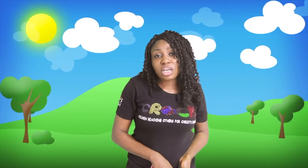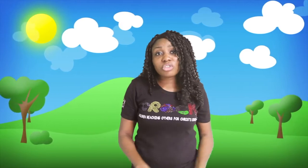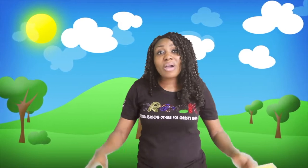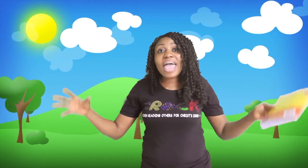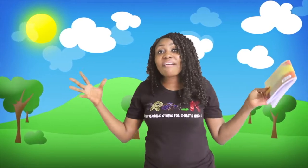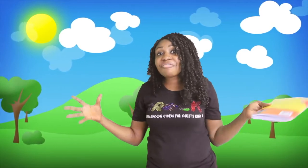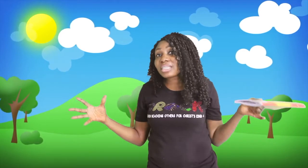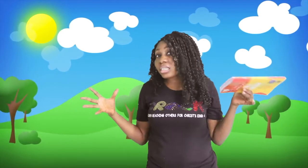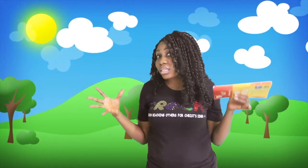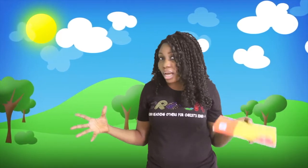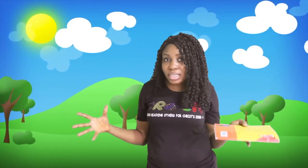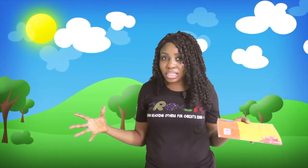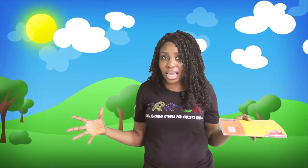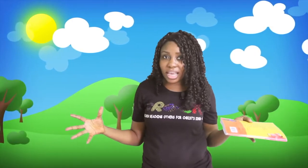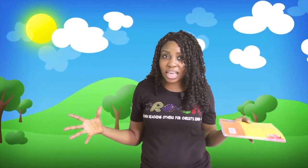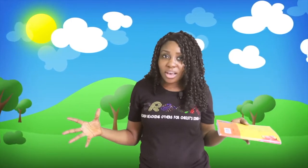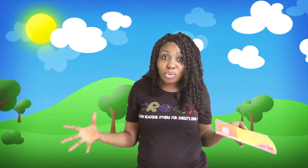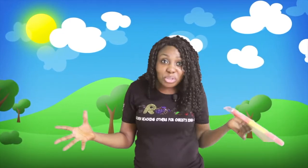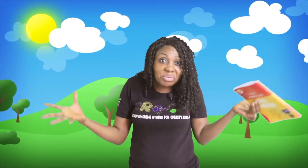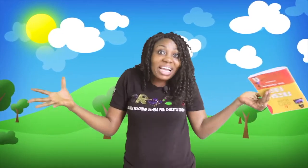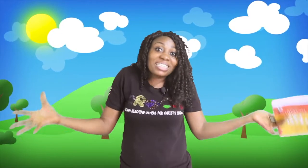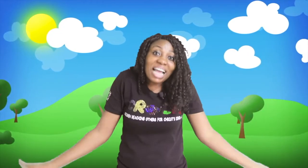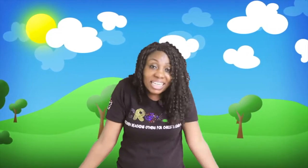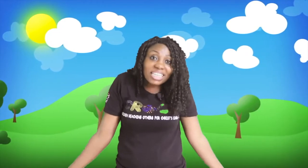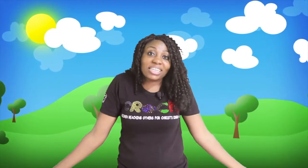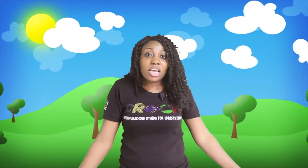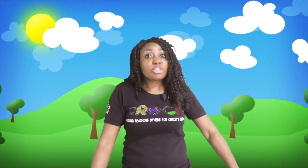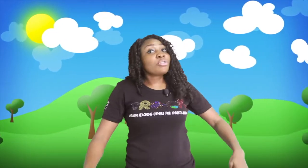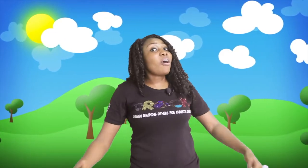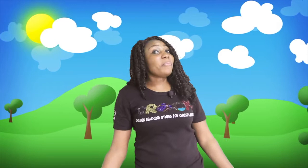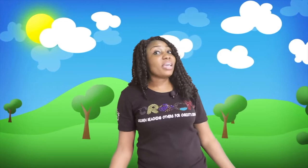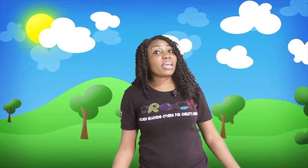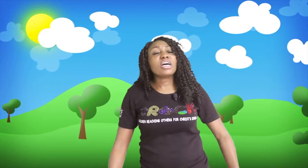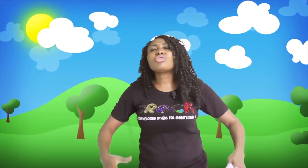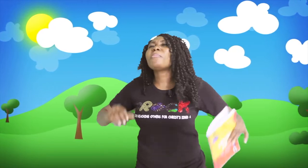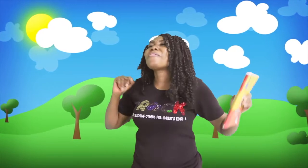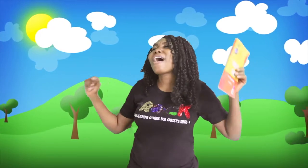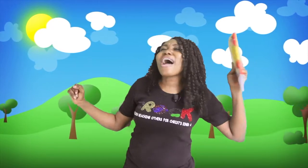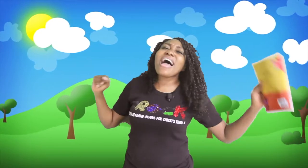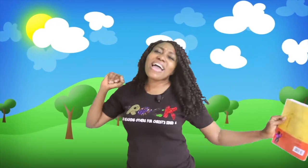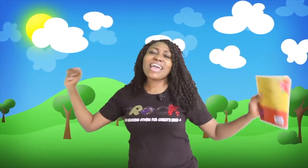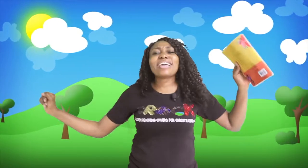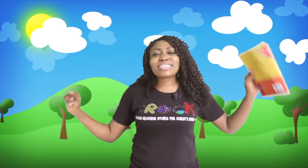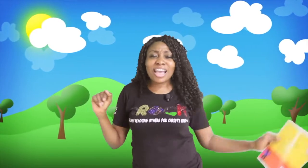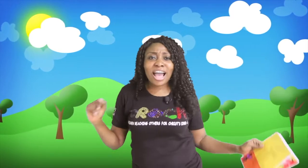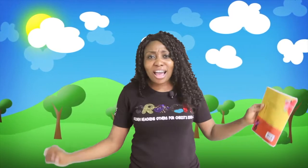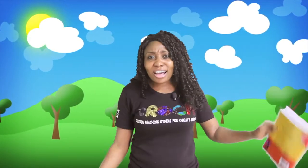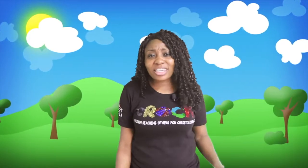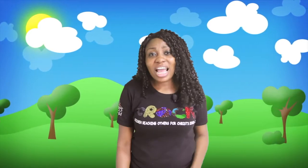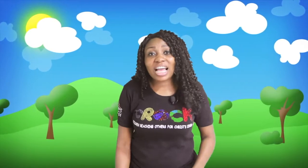Lord. So every Sunday, we should be excited to come here to